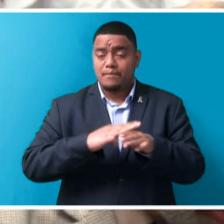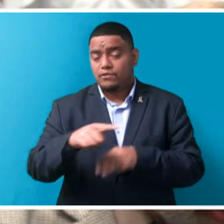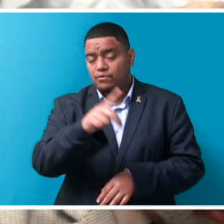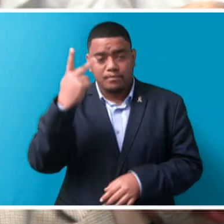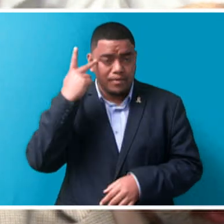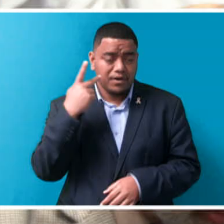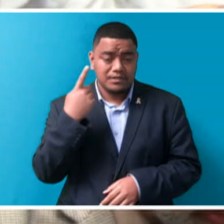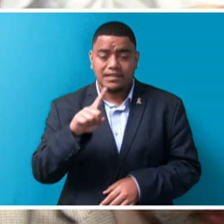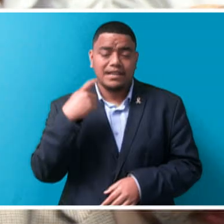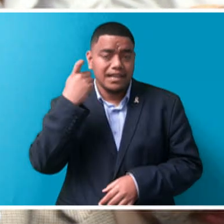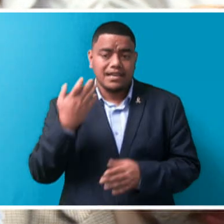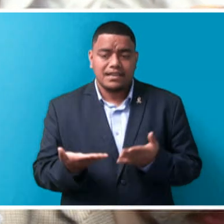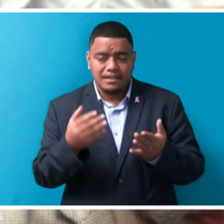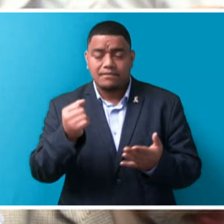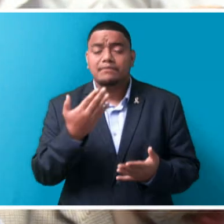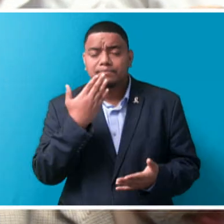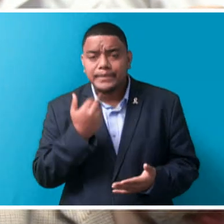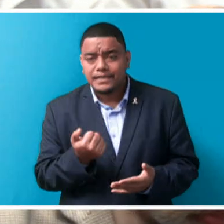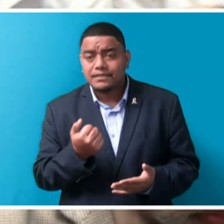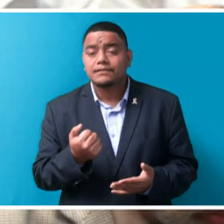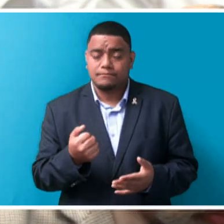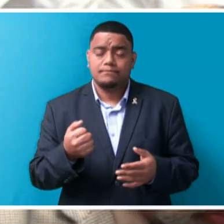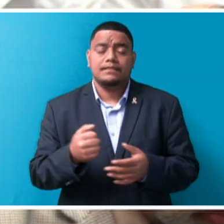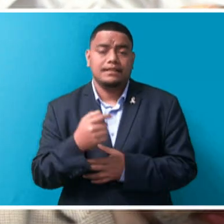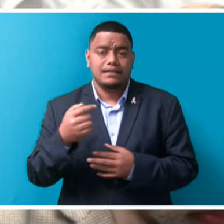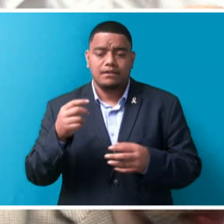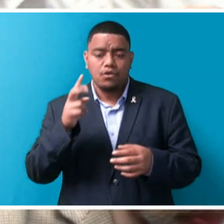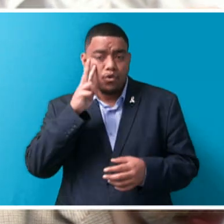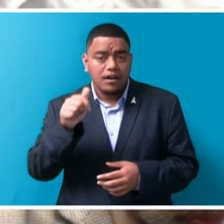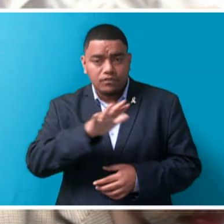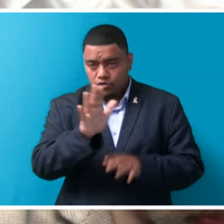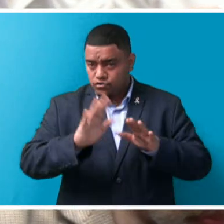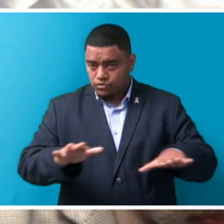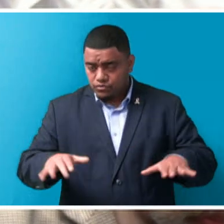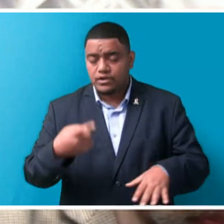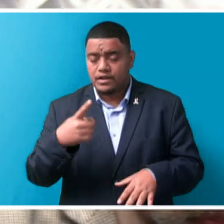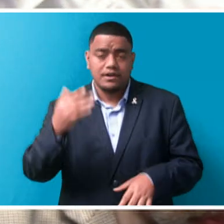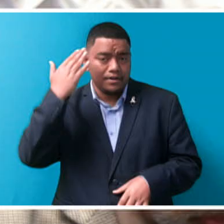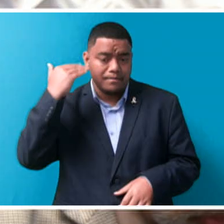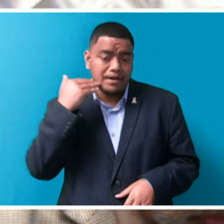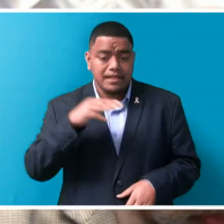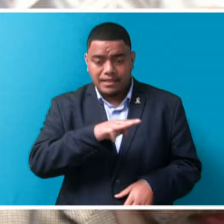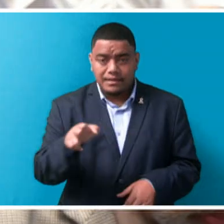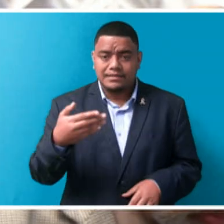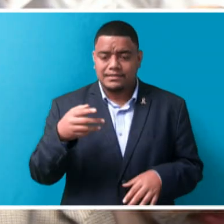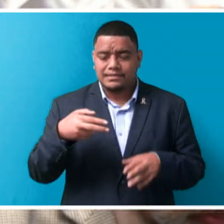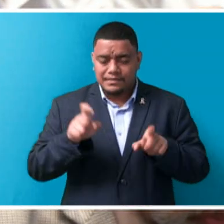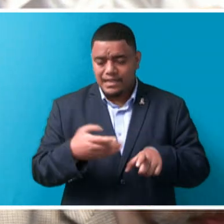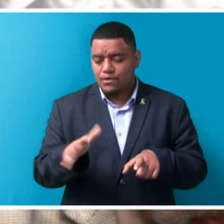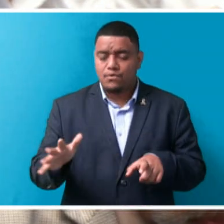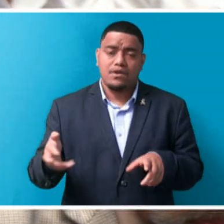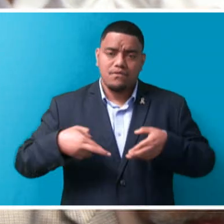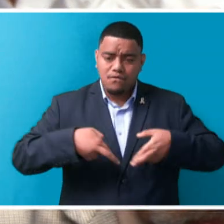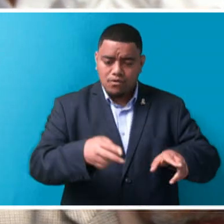and caregivers. Please keep an eye on our children and remind them to stay away from roads and rivers without